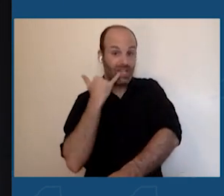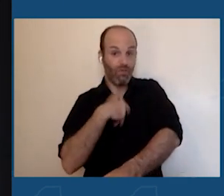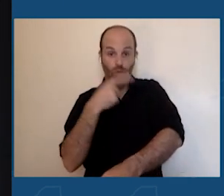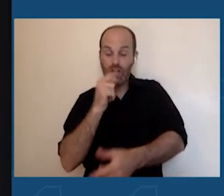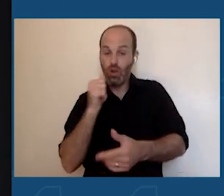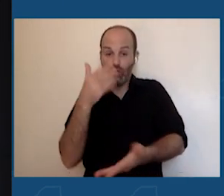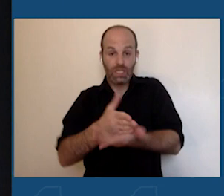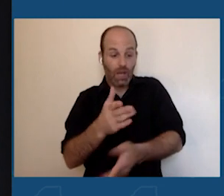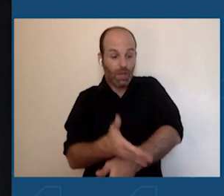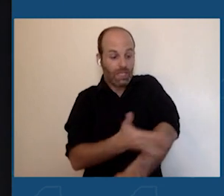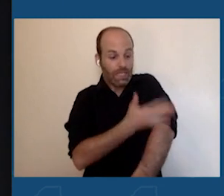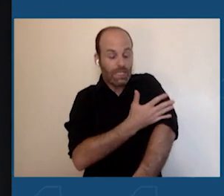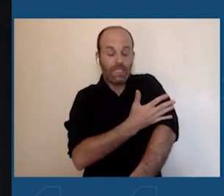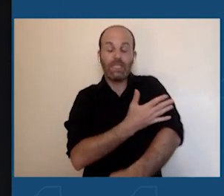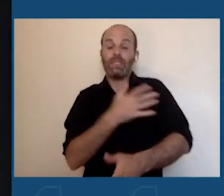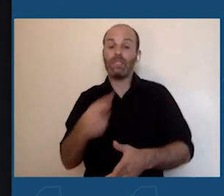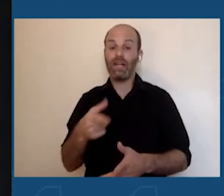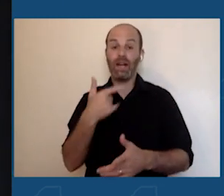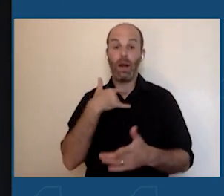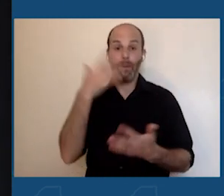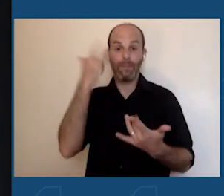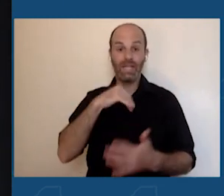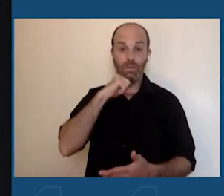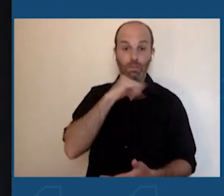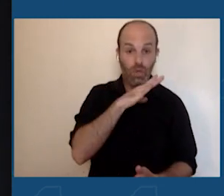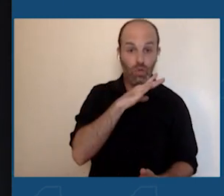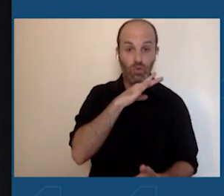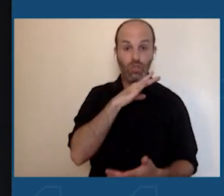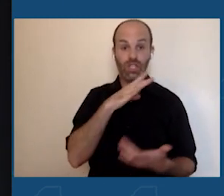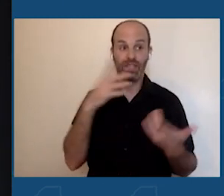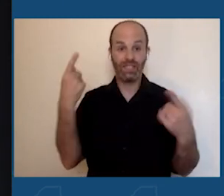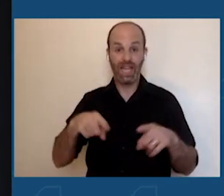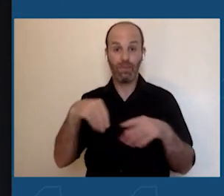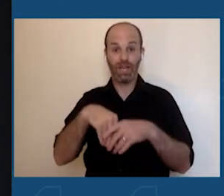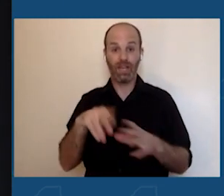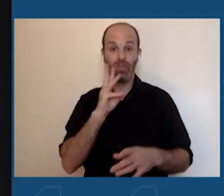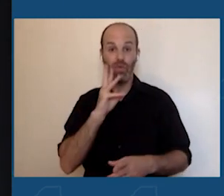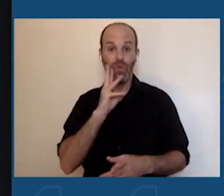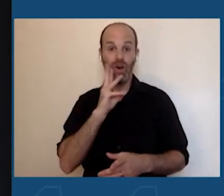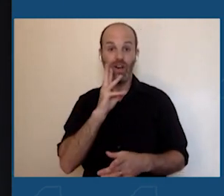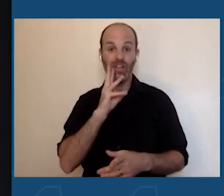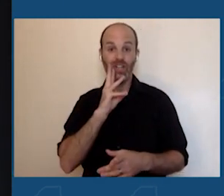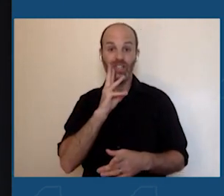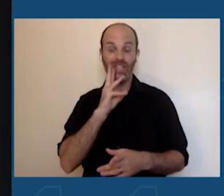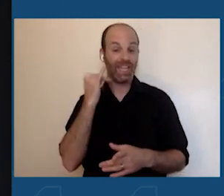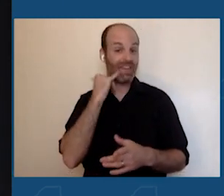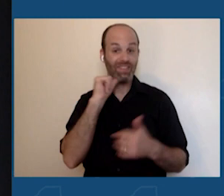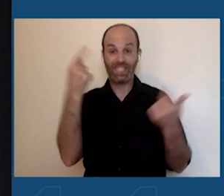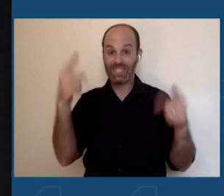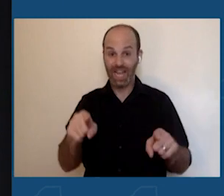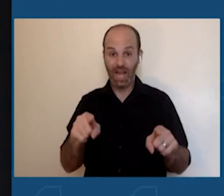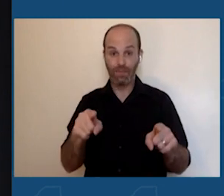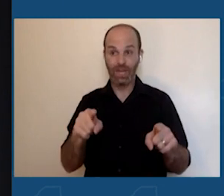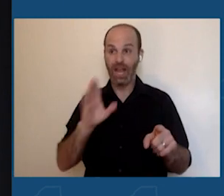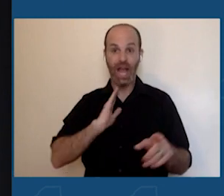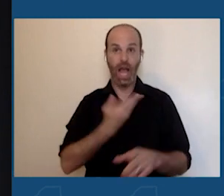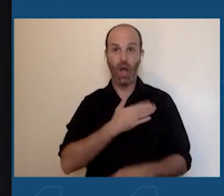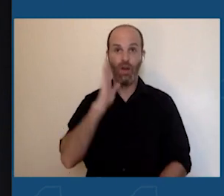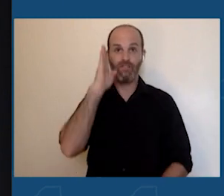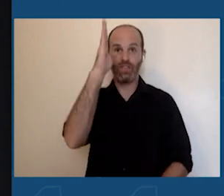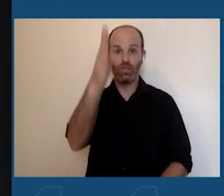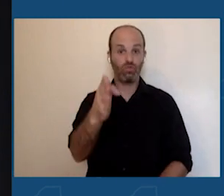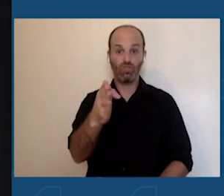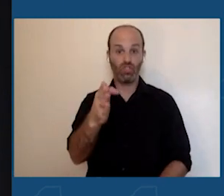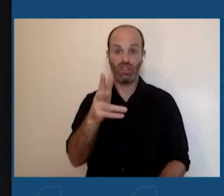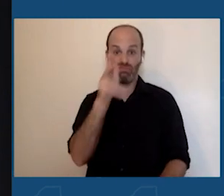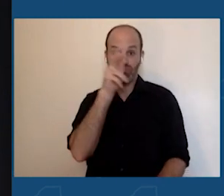been driving into our waterways, we will not have a prosperous future on Long Island. And the